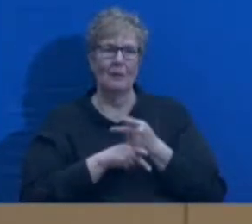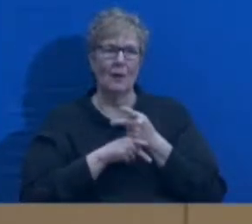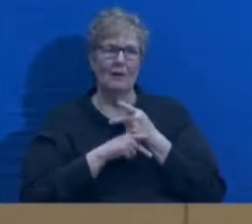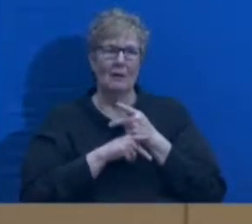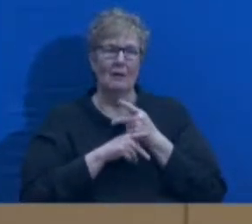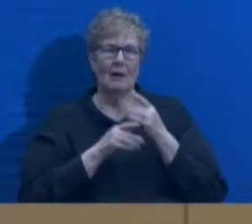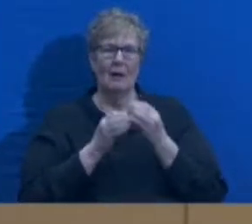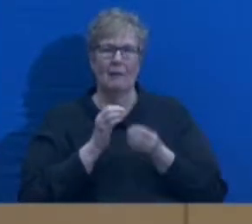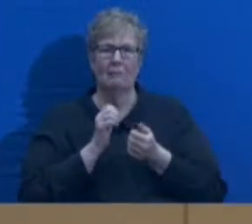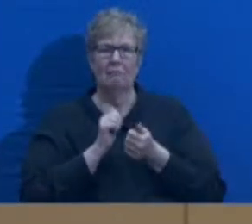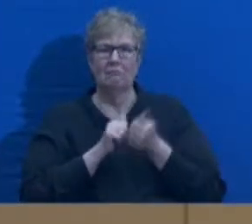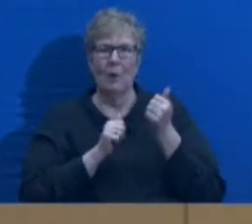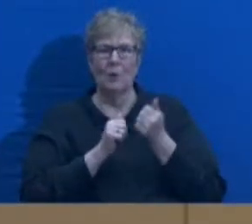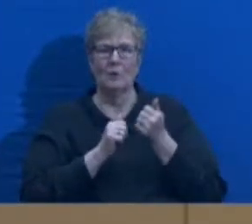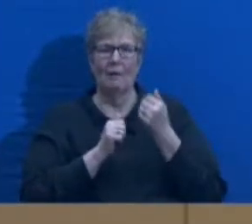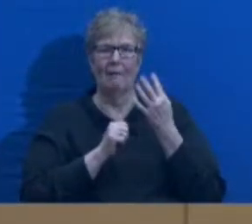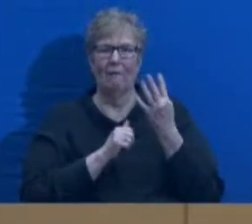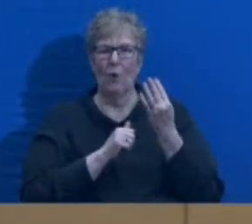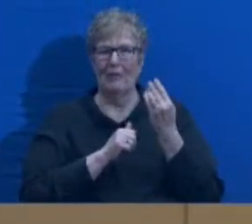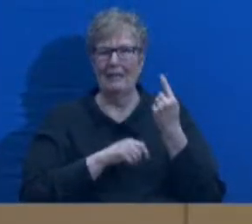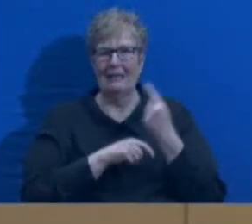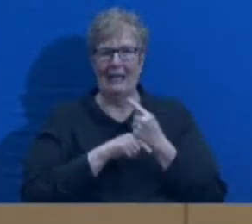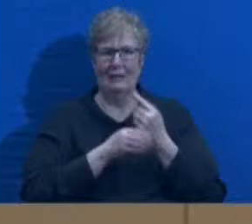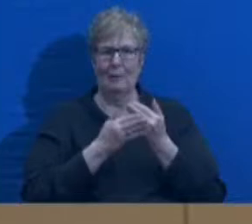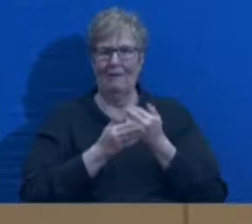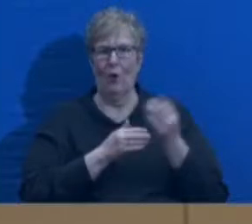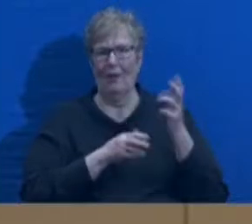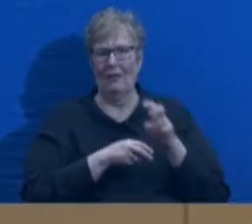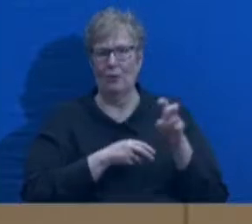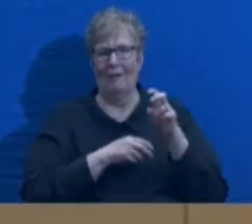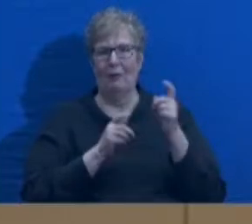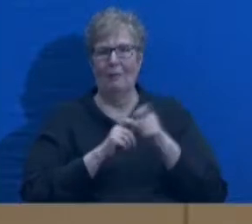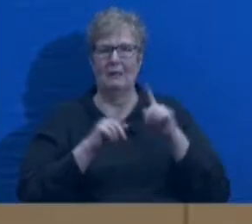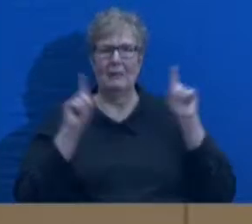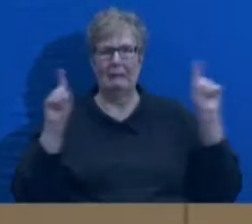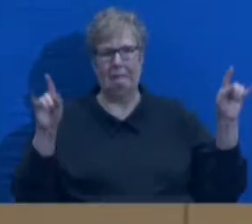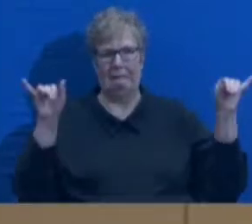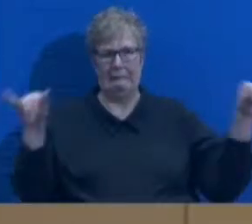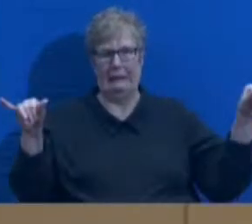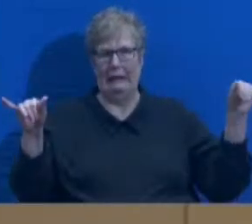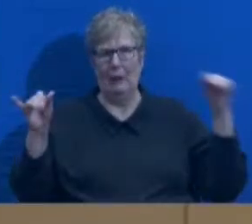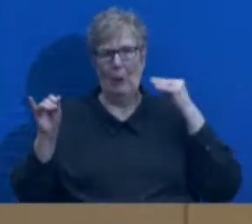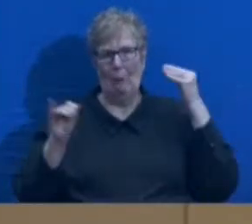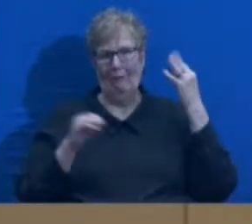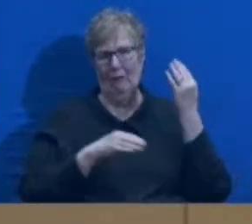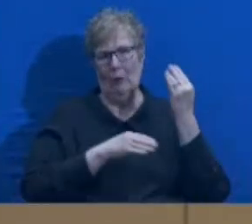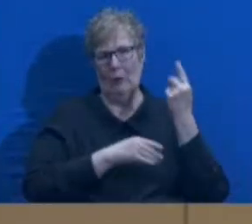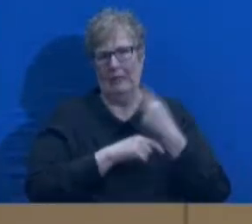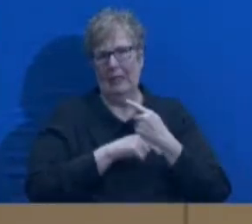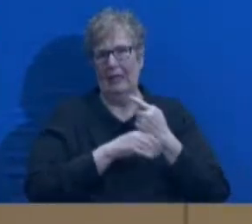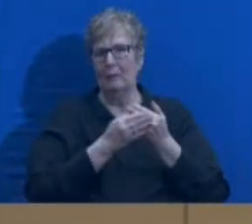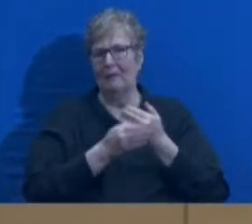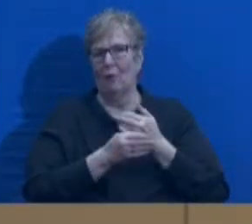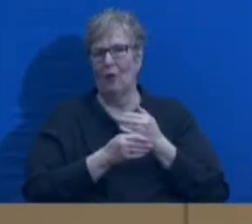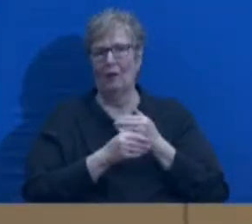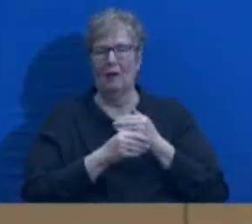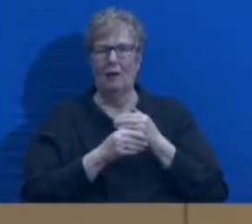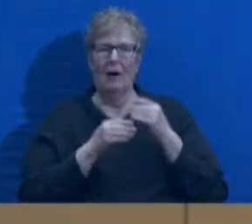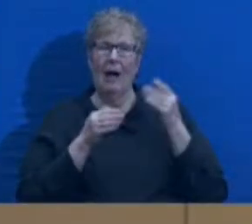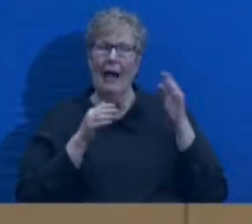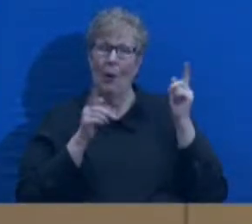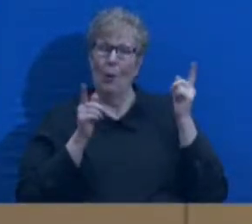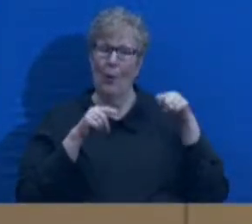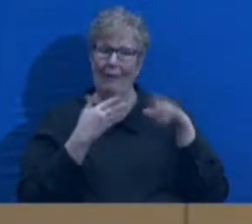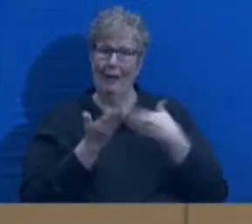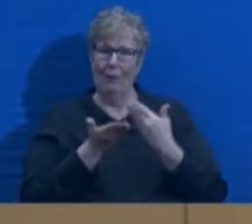social distancing for the past 14 days before they travel to Mecklenburg County. On site, all